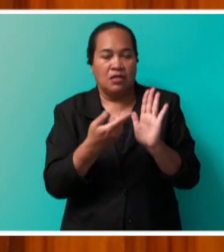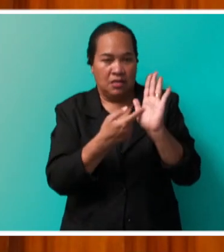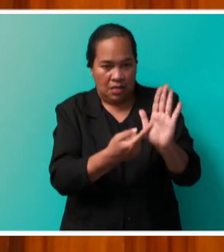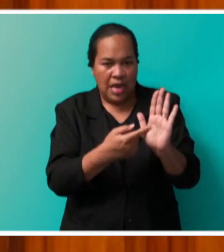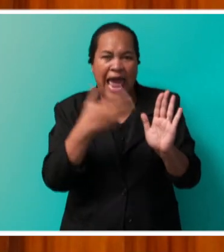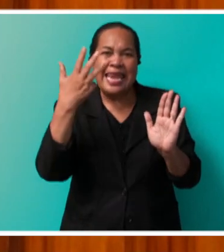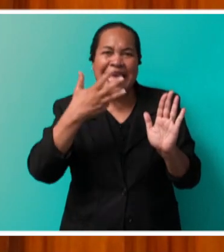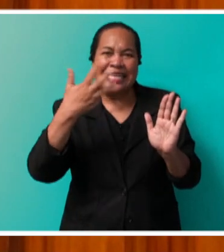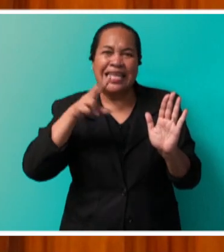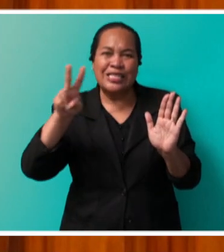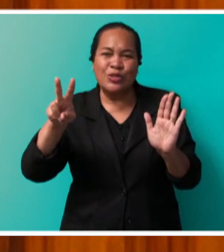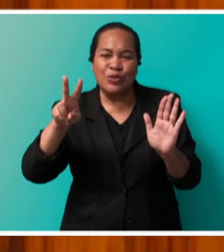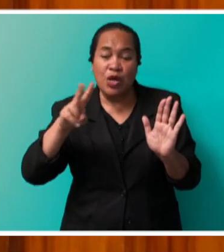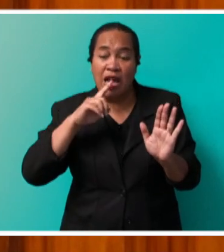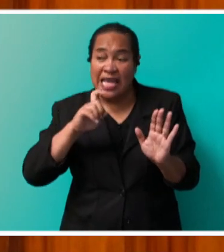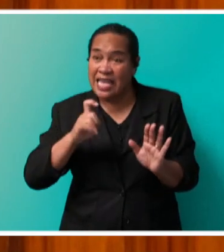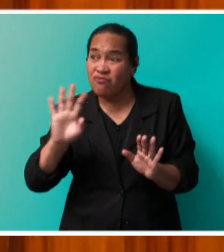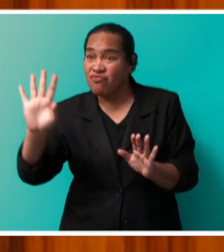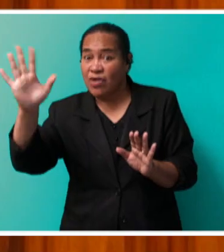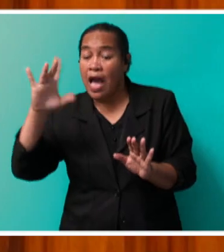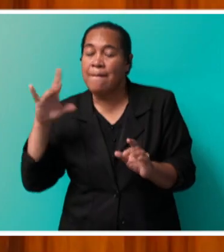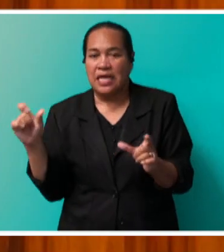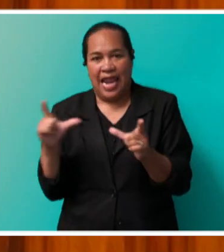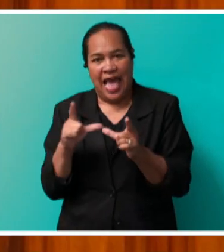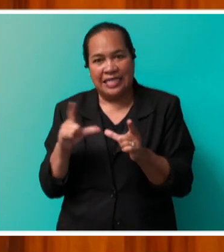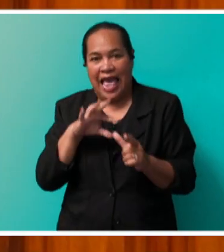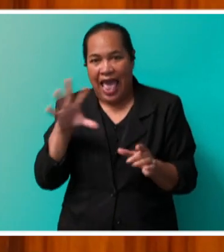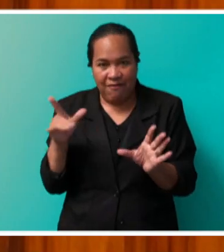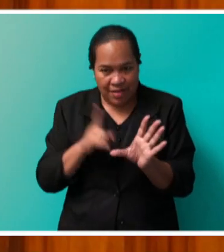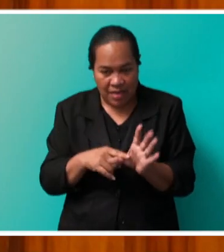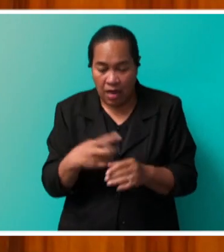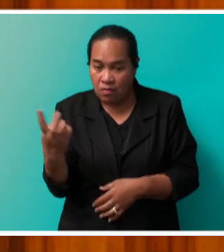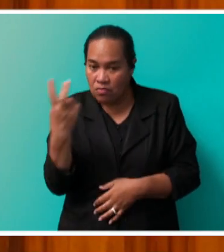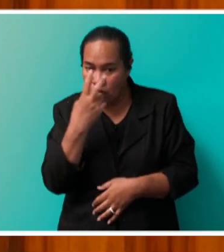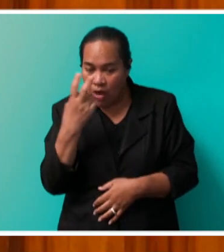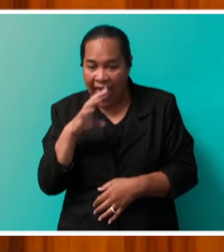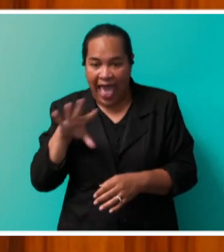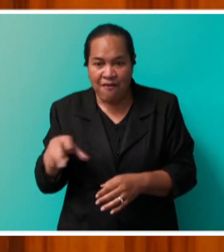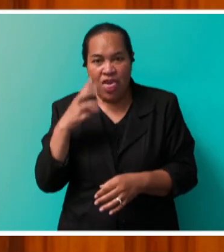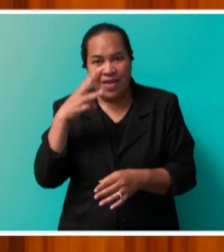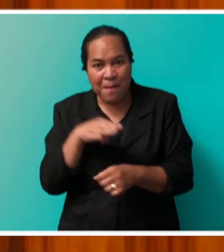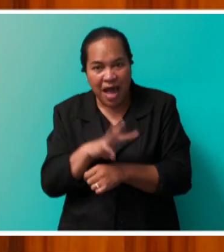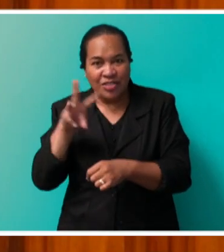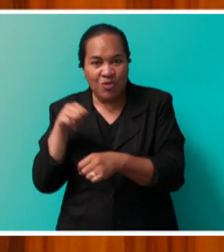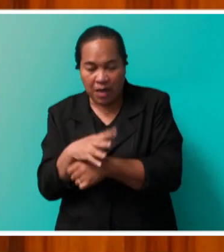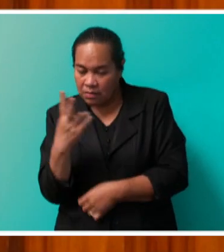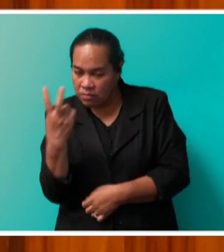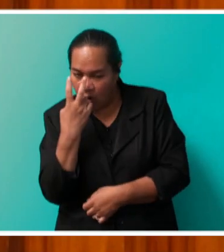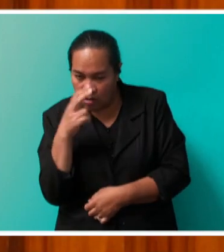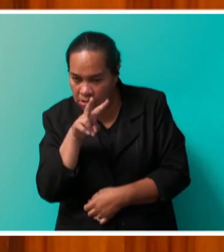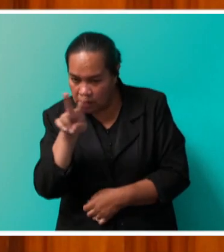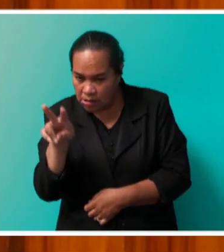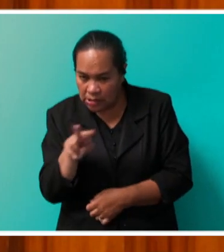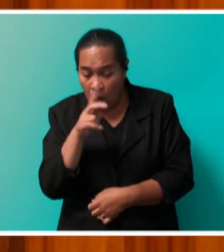1992. Timber treatment plants are licensed annually and are monitored on a quarterly basis. The monitoring of these plants focuses